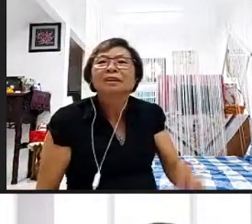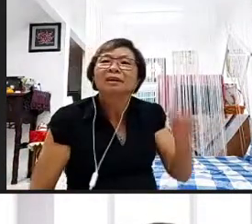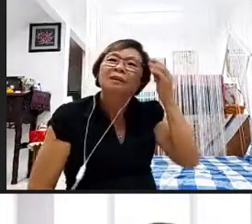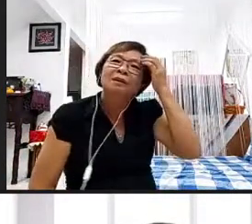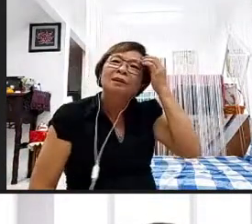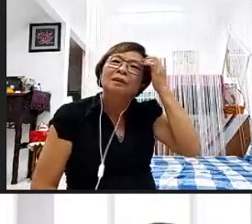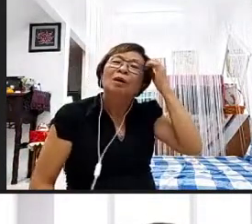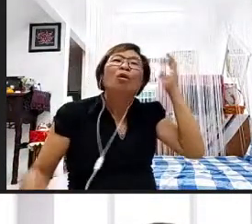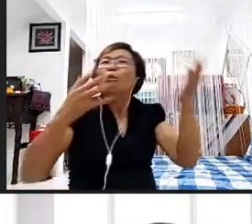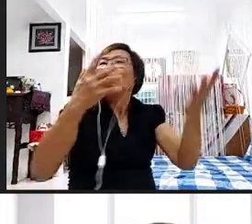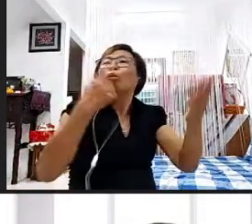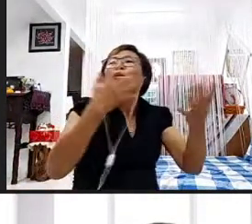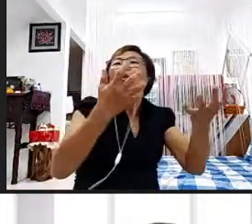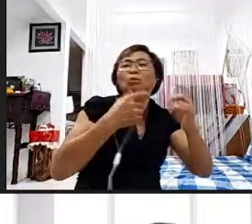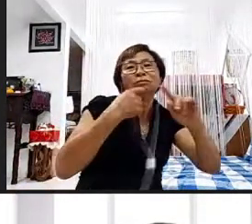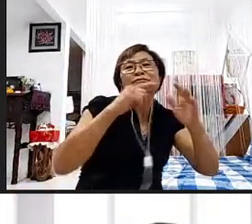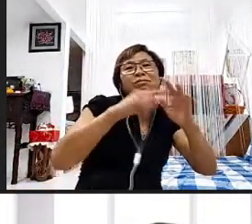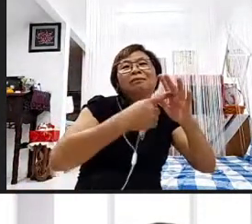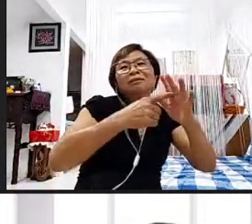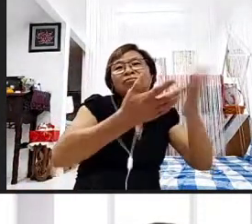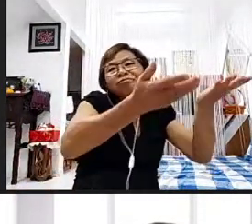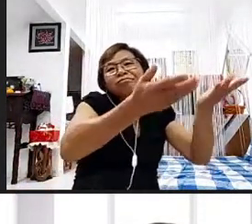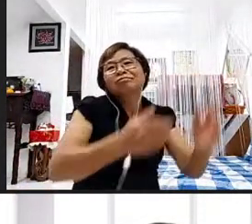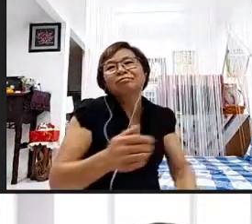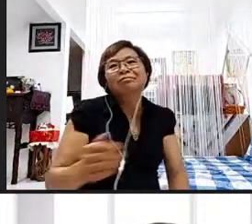Whoever wants to start first.